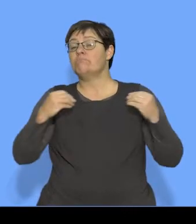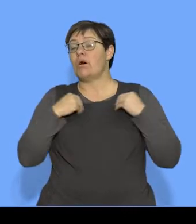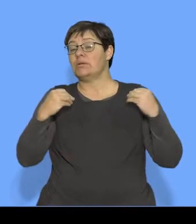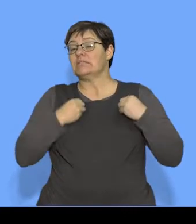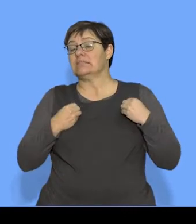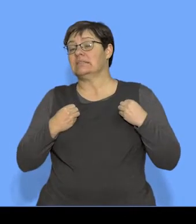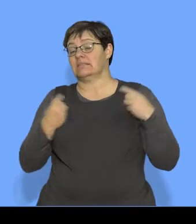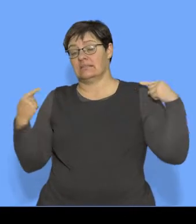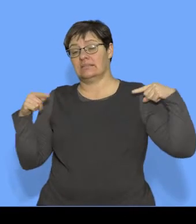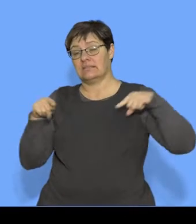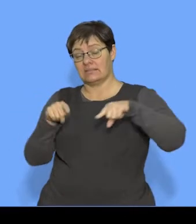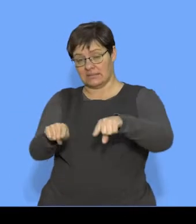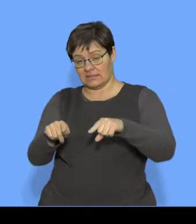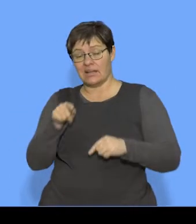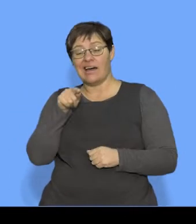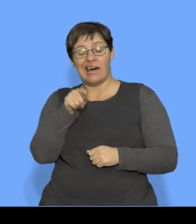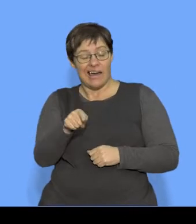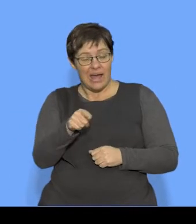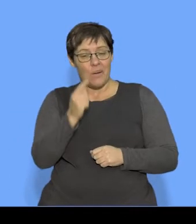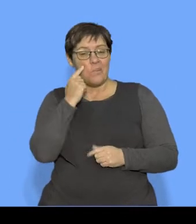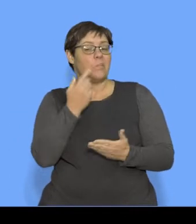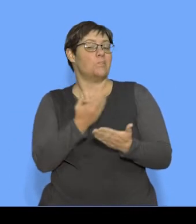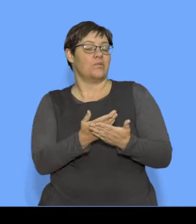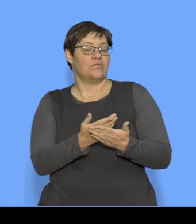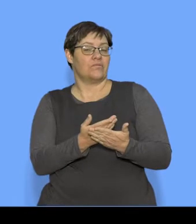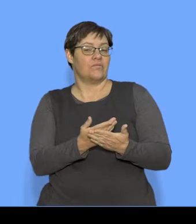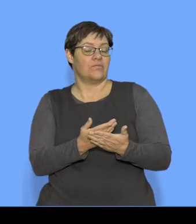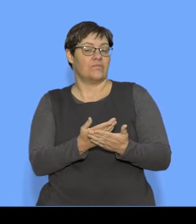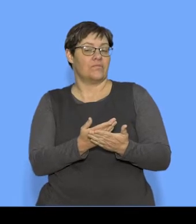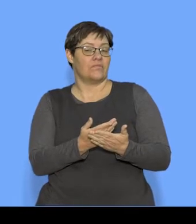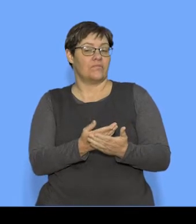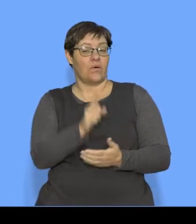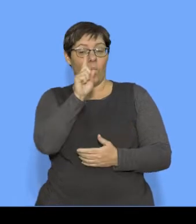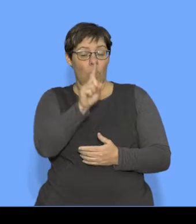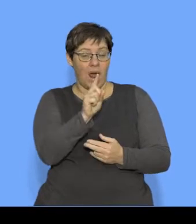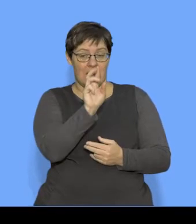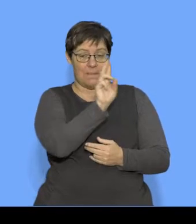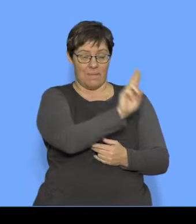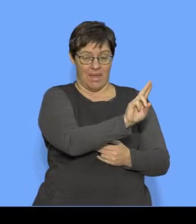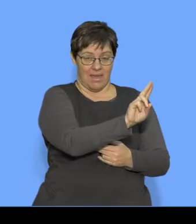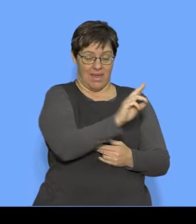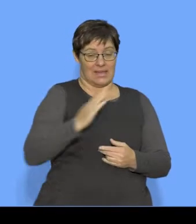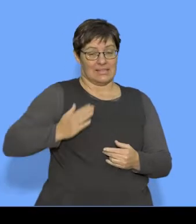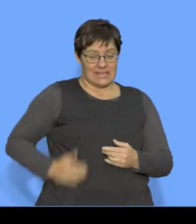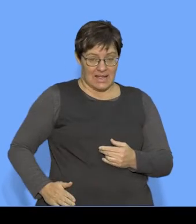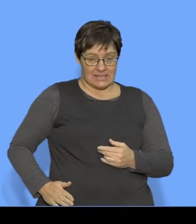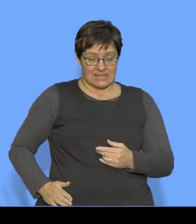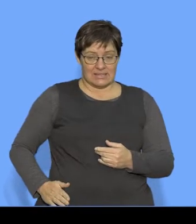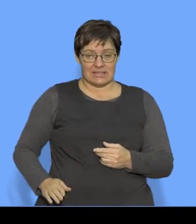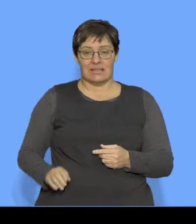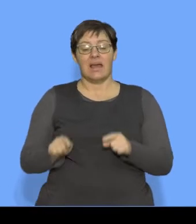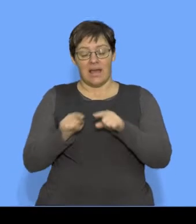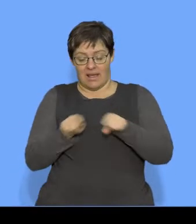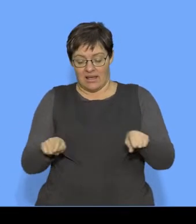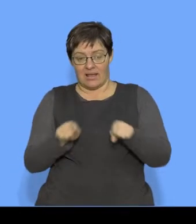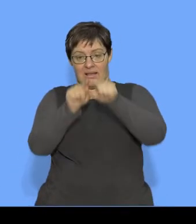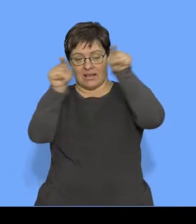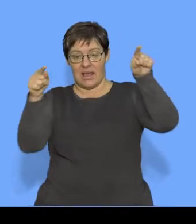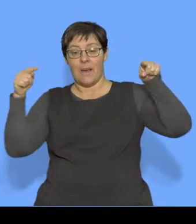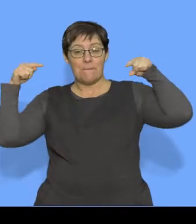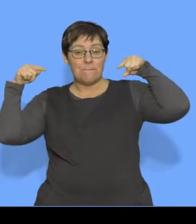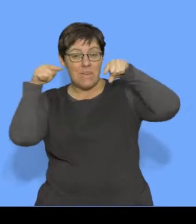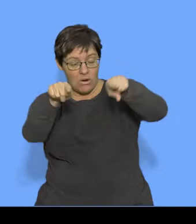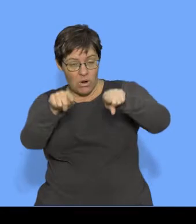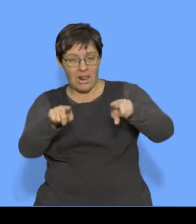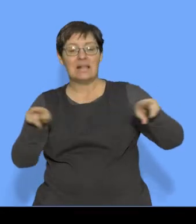properties of a parallelogram is that you can prove that one pair of sides are equal and